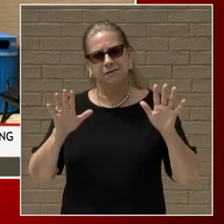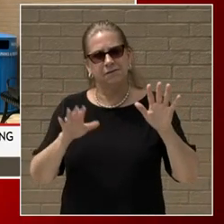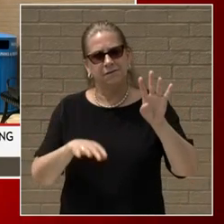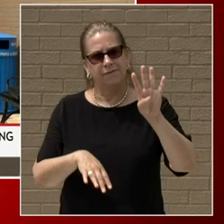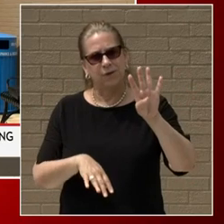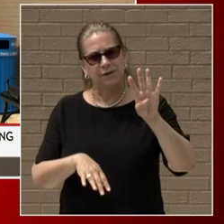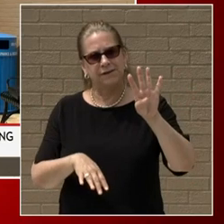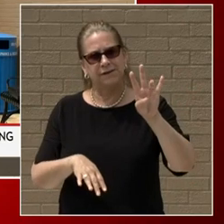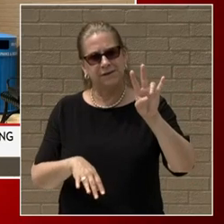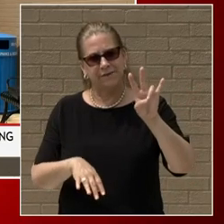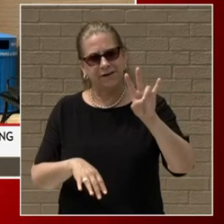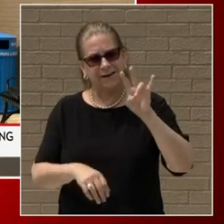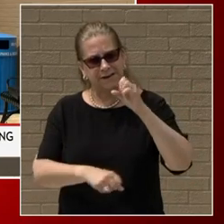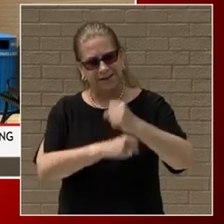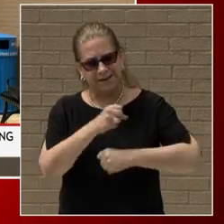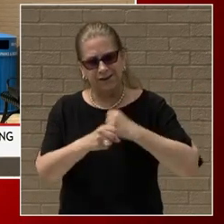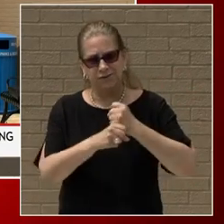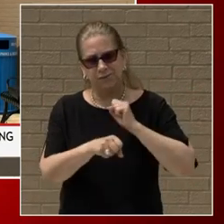in district government.